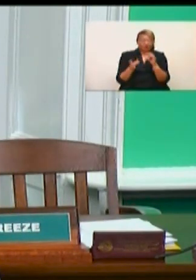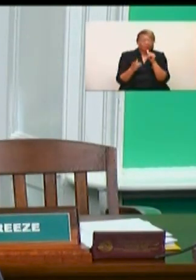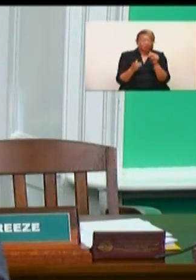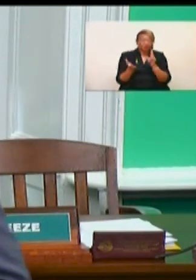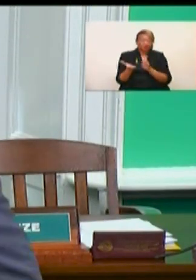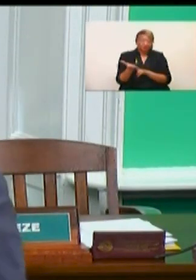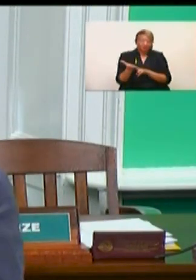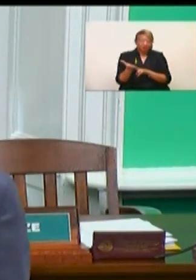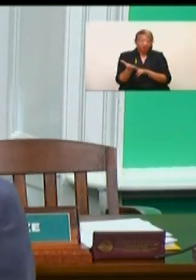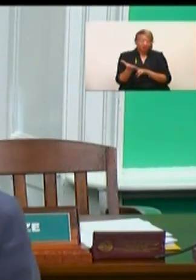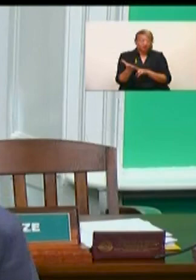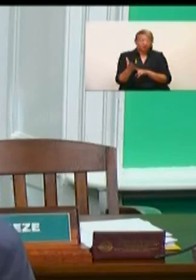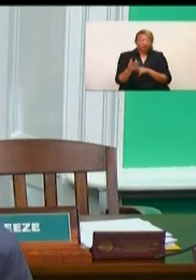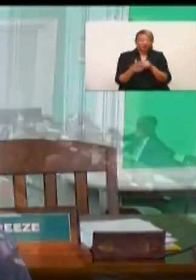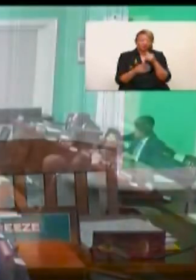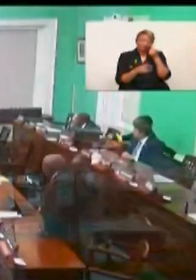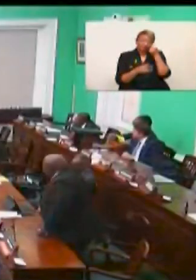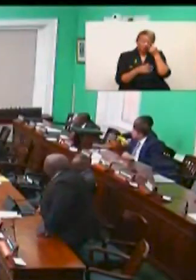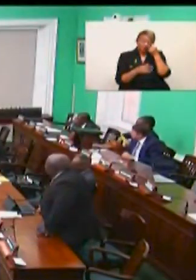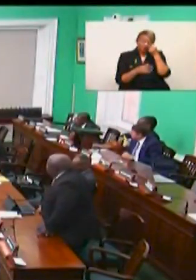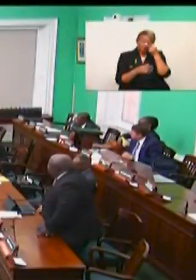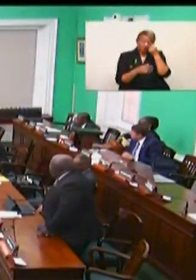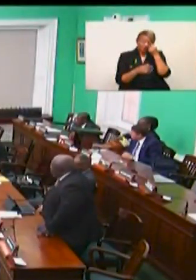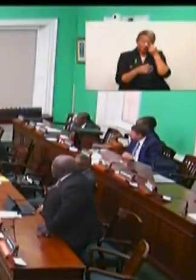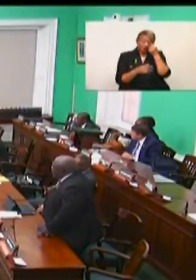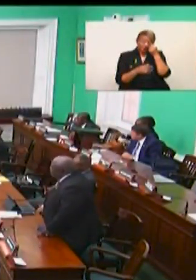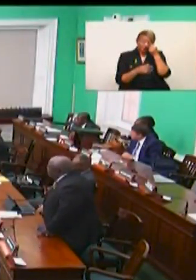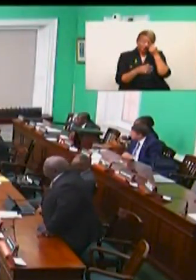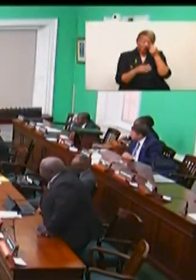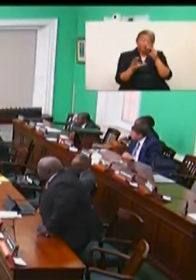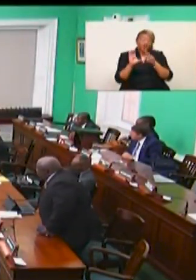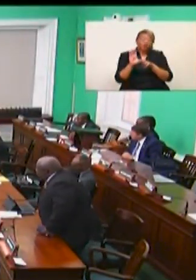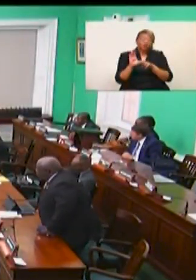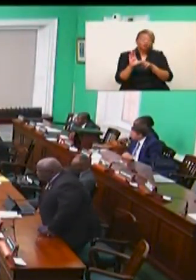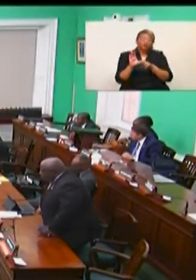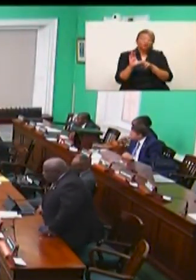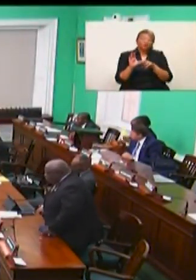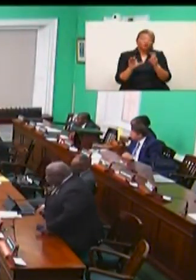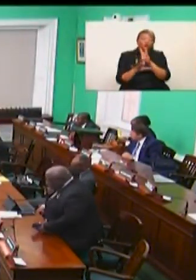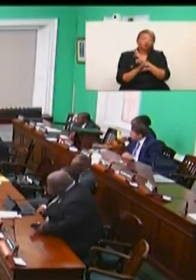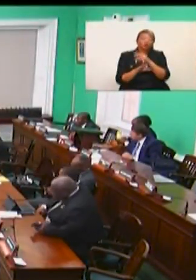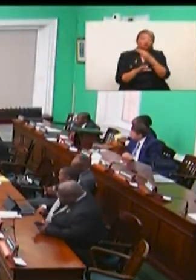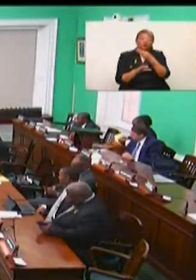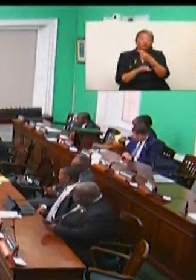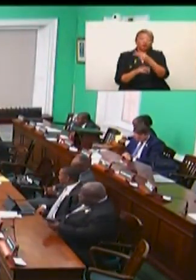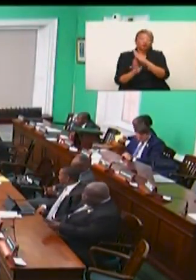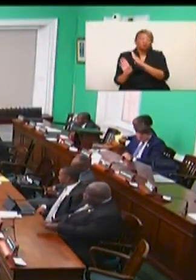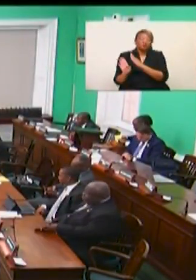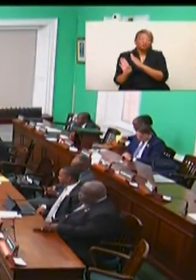signed. Yes. The Chair recognizes the Honourable Member for West Grand Bahama and Bimini.